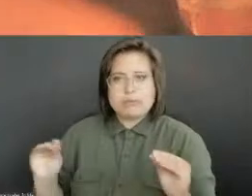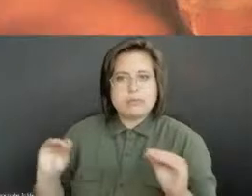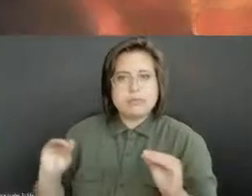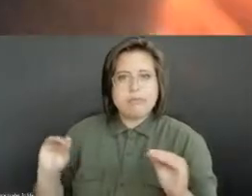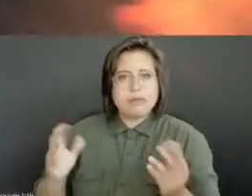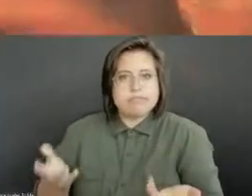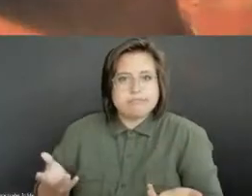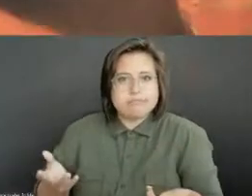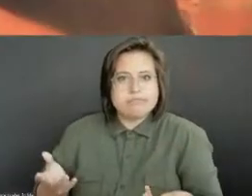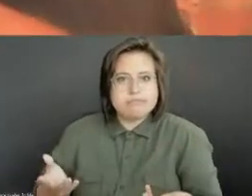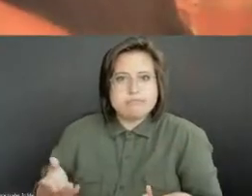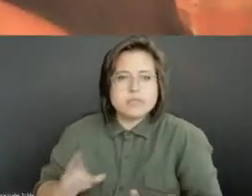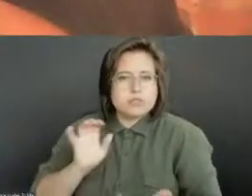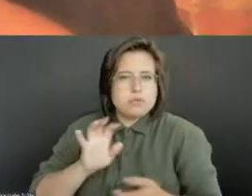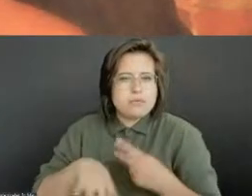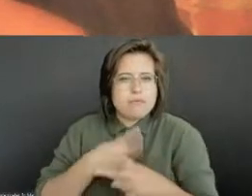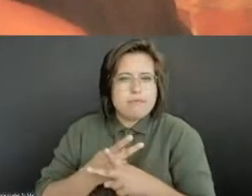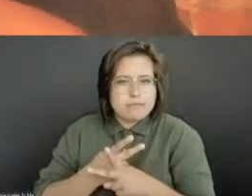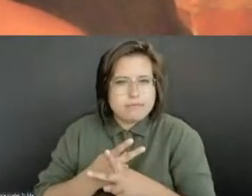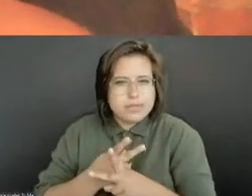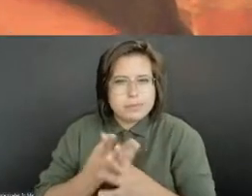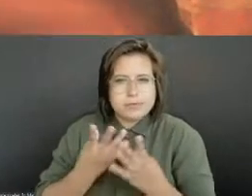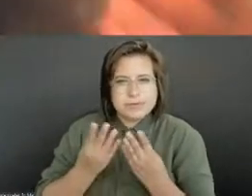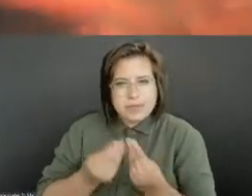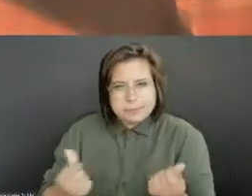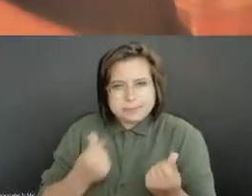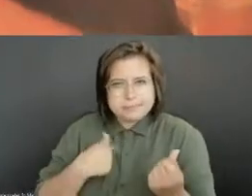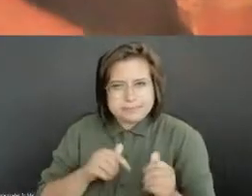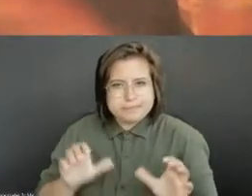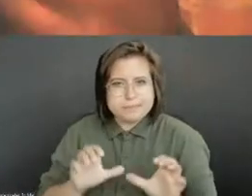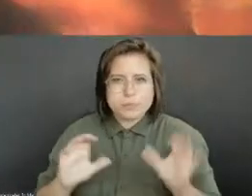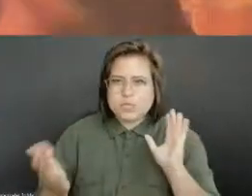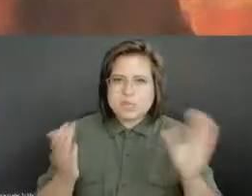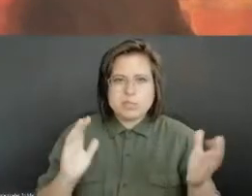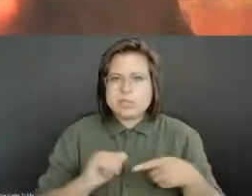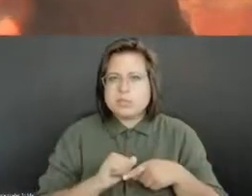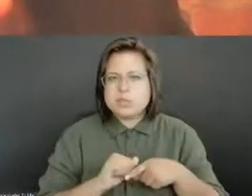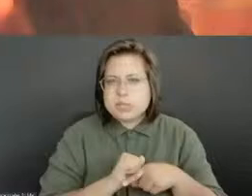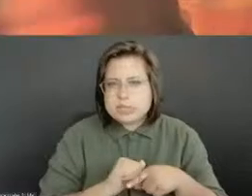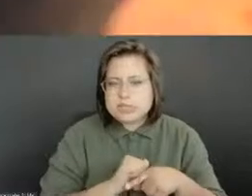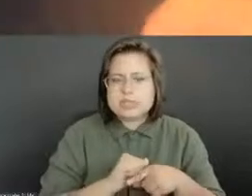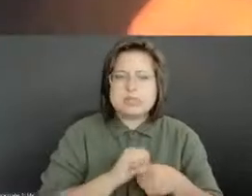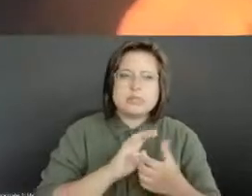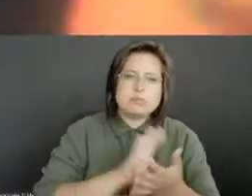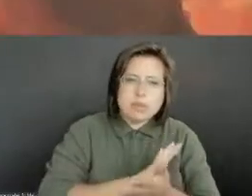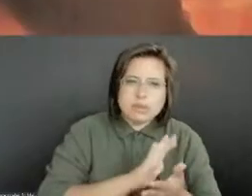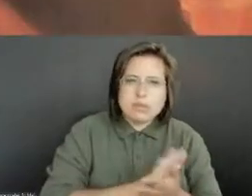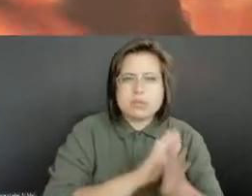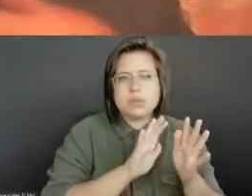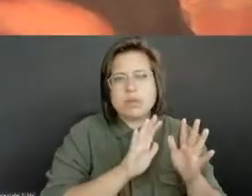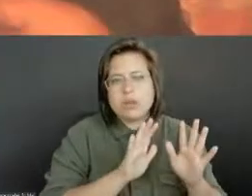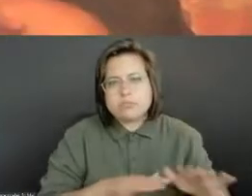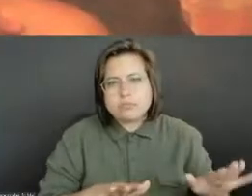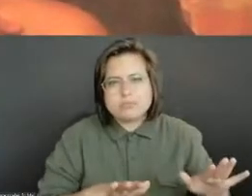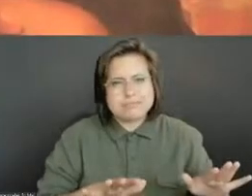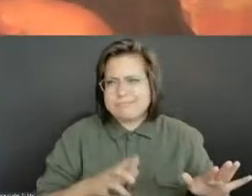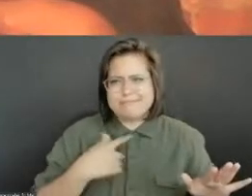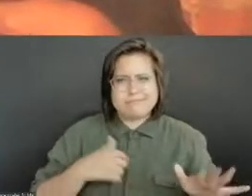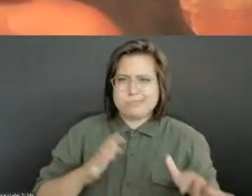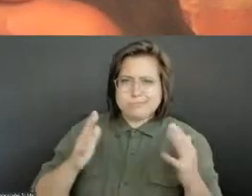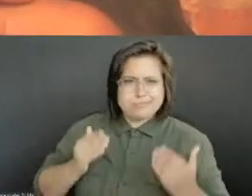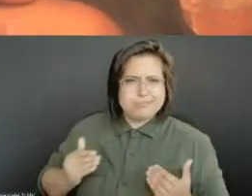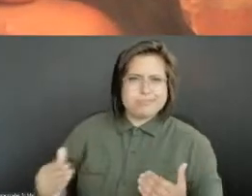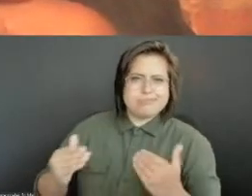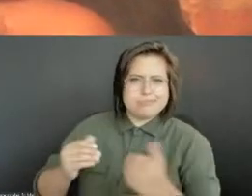we need to do, as opposed to training and papers and that sort of thing. We just need to create the facilities